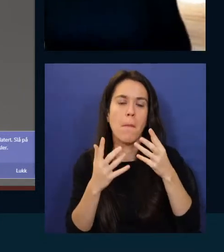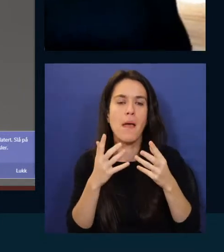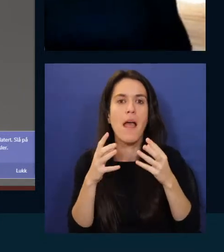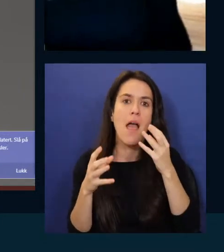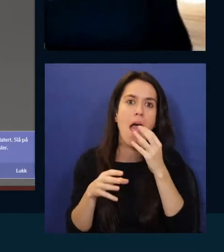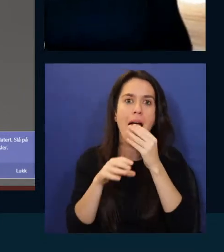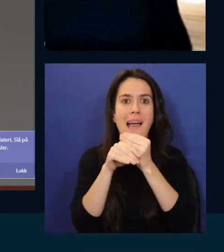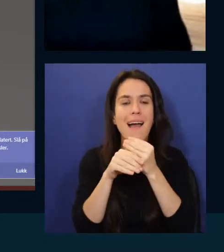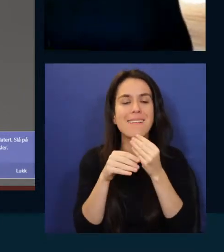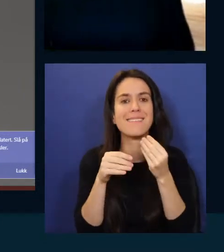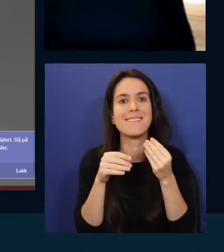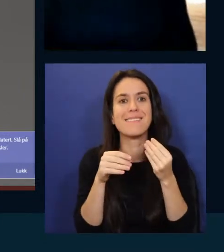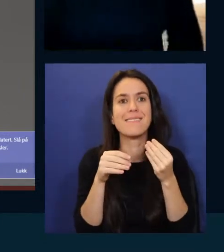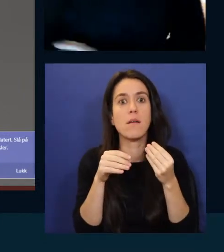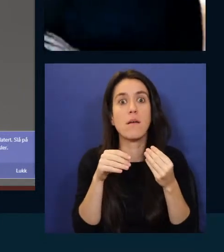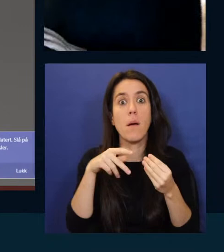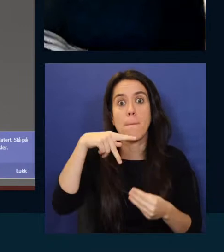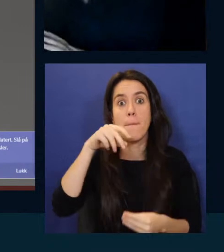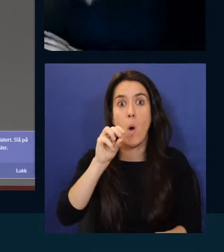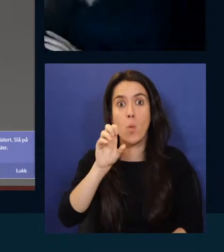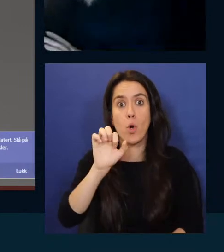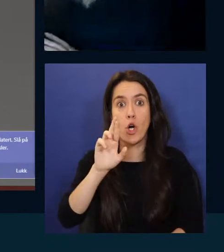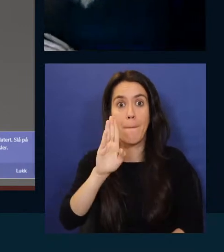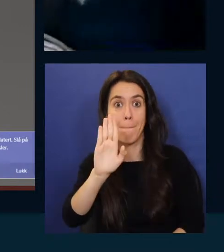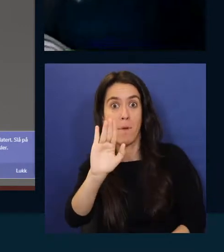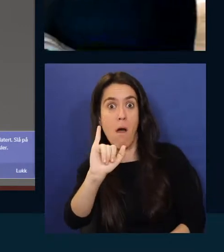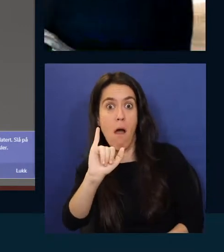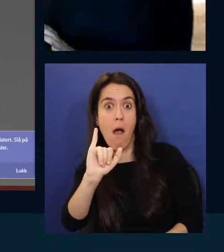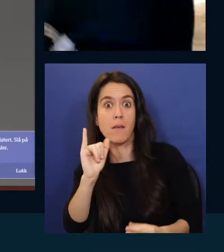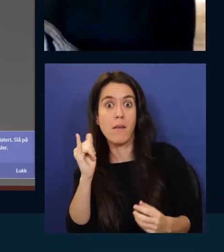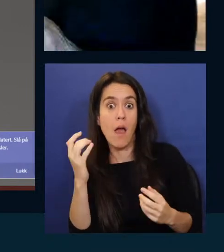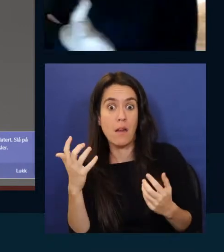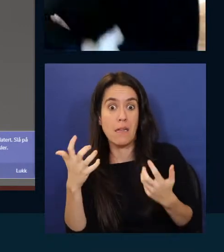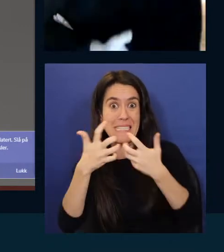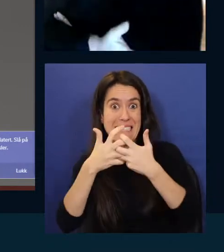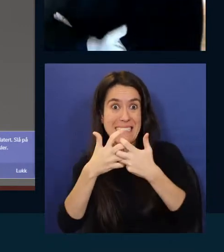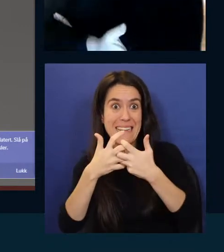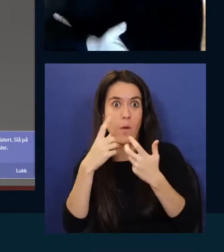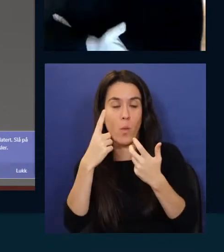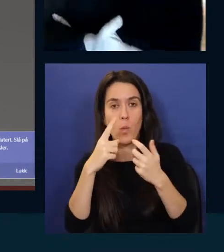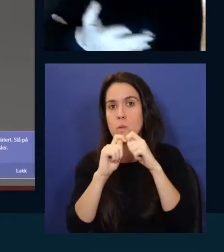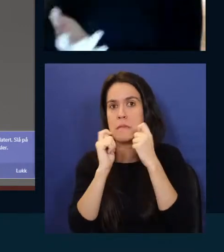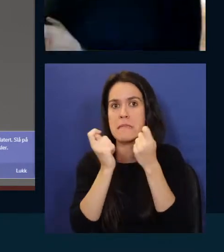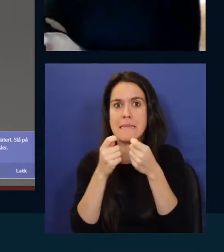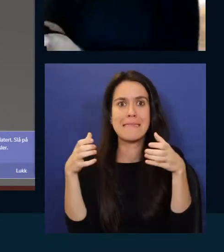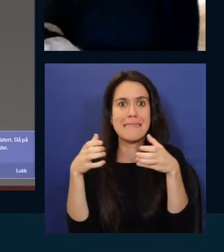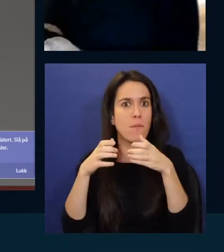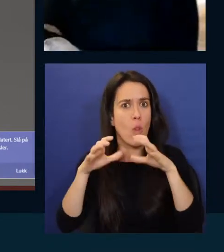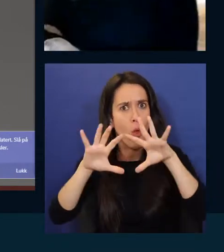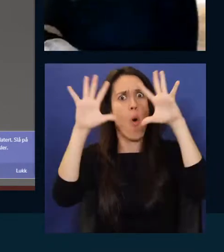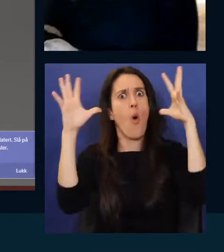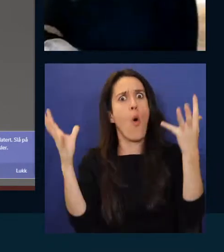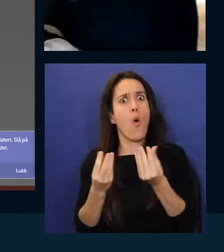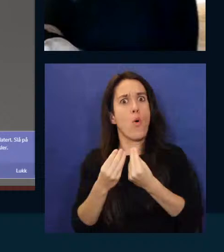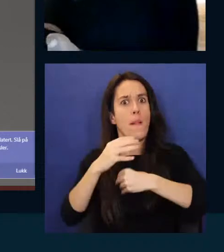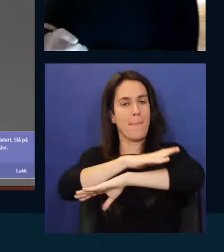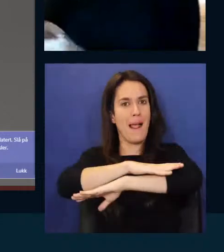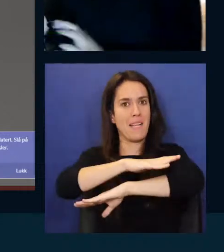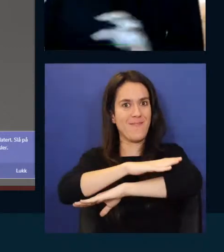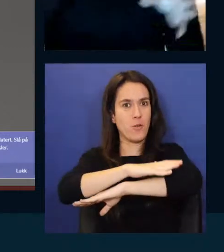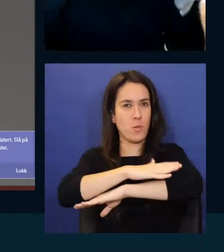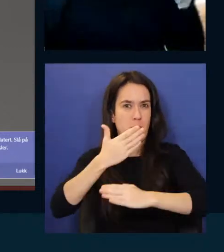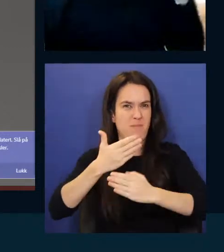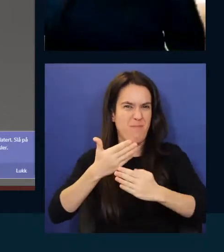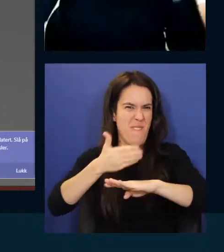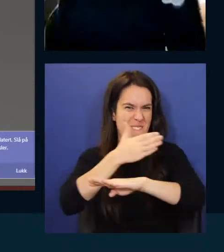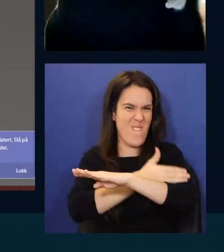Microsoft or Power BI, to a team. That's the old experience, the one that you probably know from before,